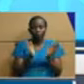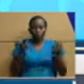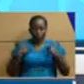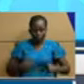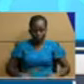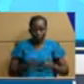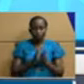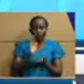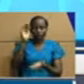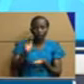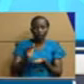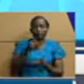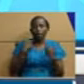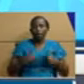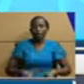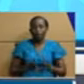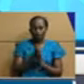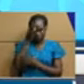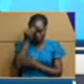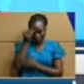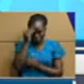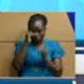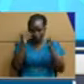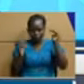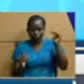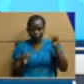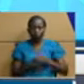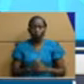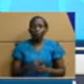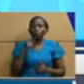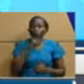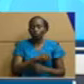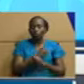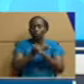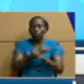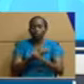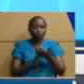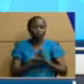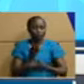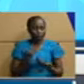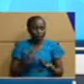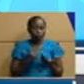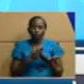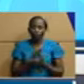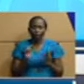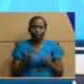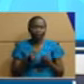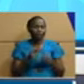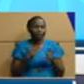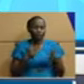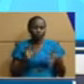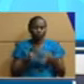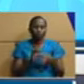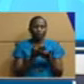reduce health and education inequities. Social protection is therefore an indispensable part of any